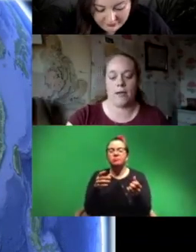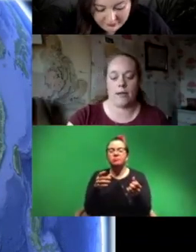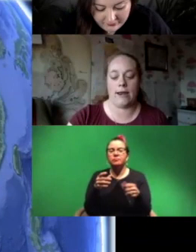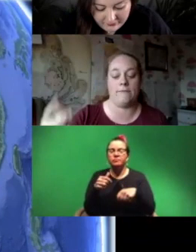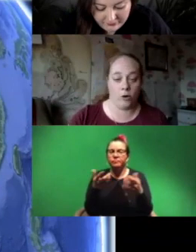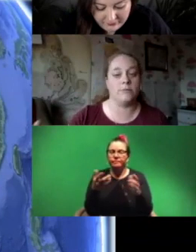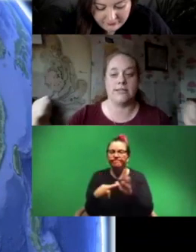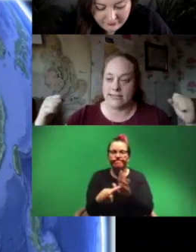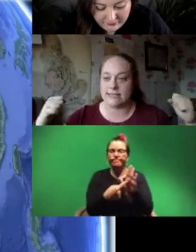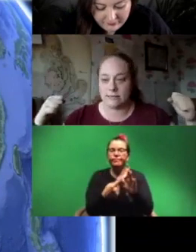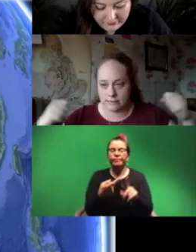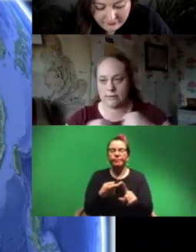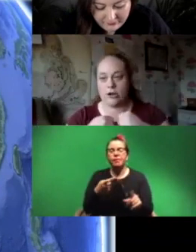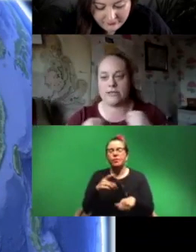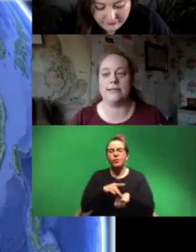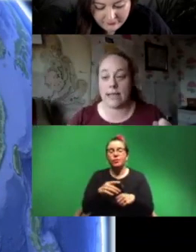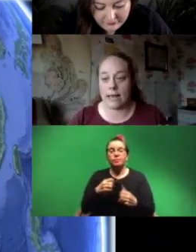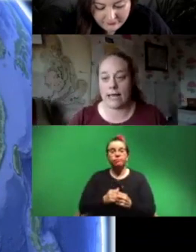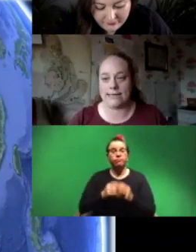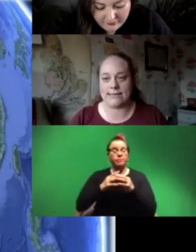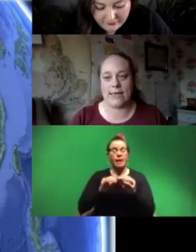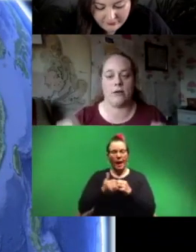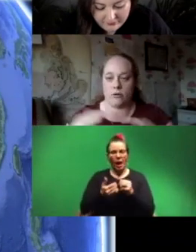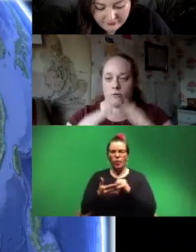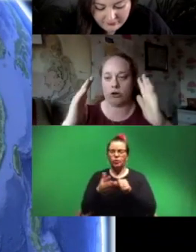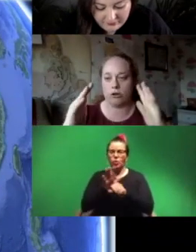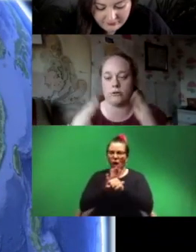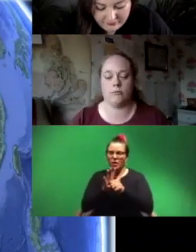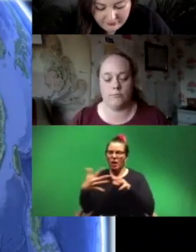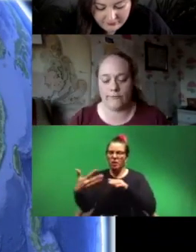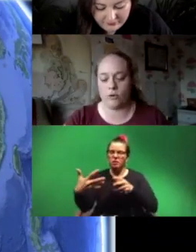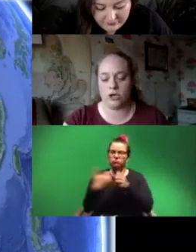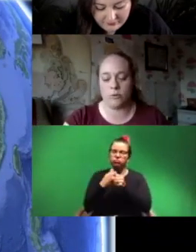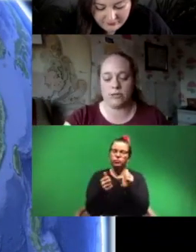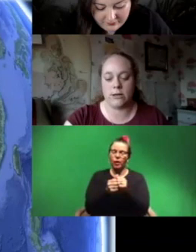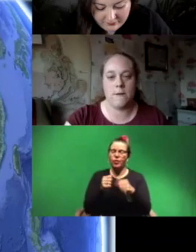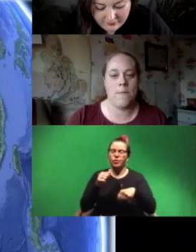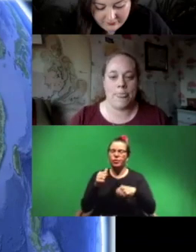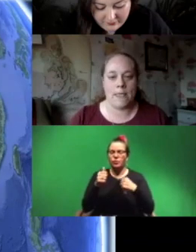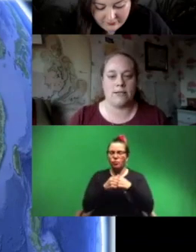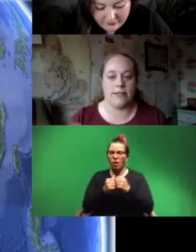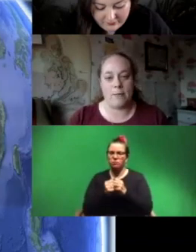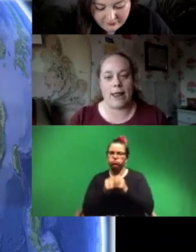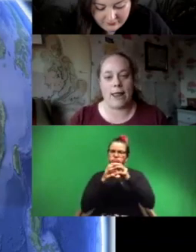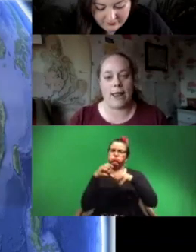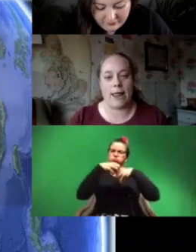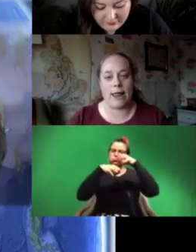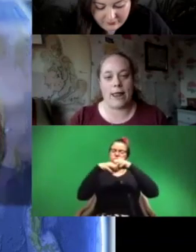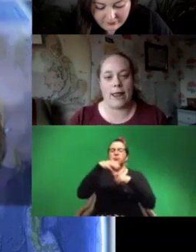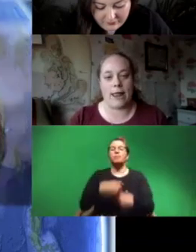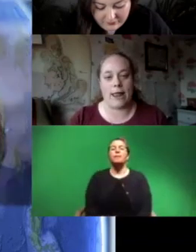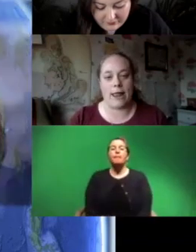And it formed because these continents collided together and all the rocks got forced upwards. So the